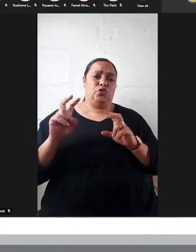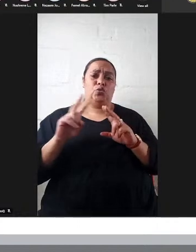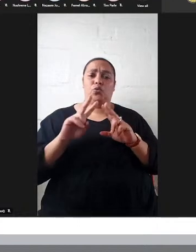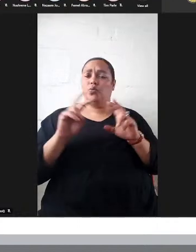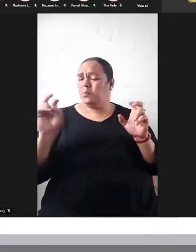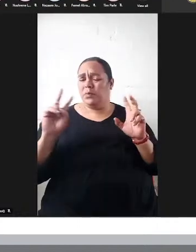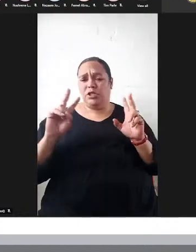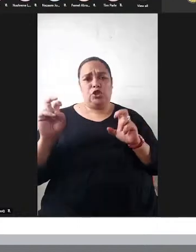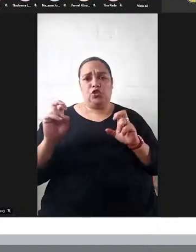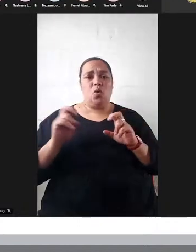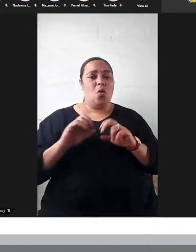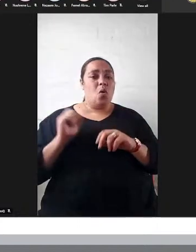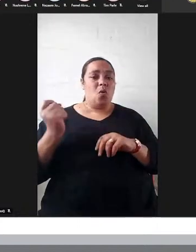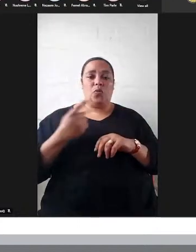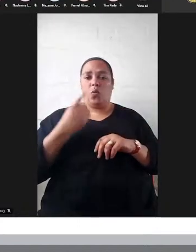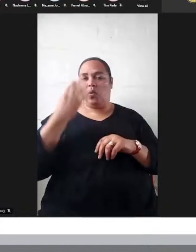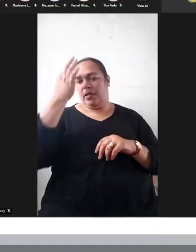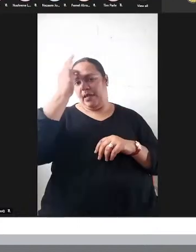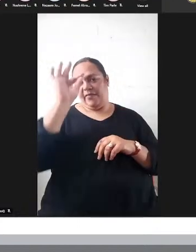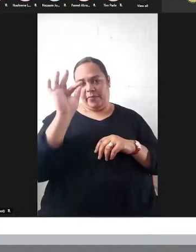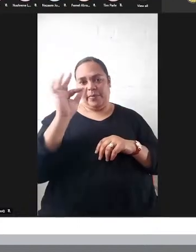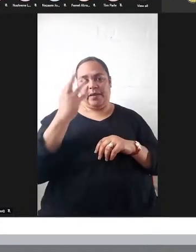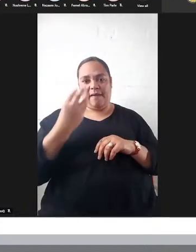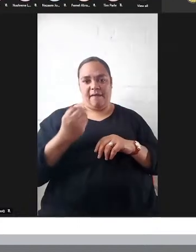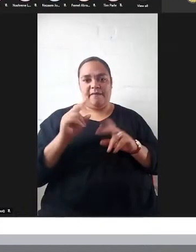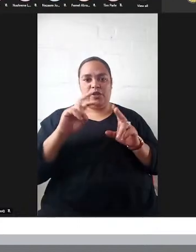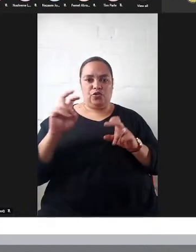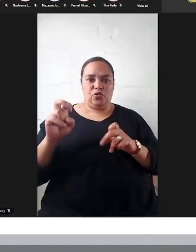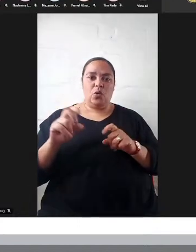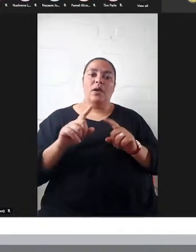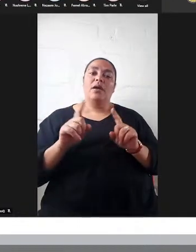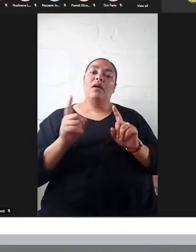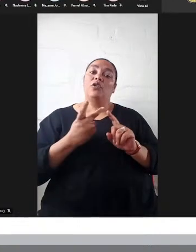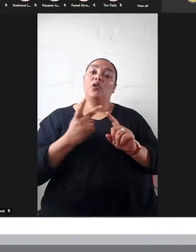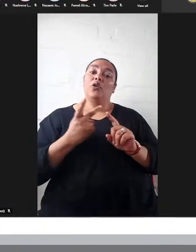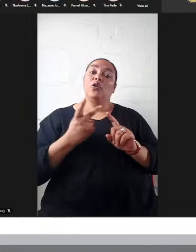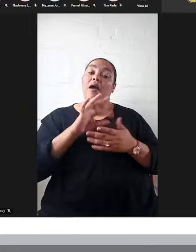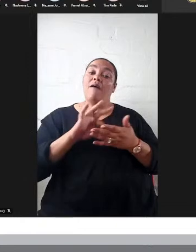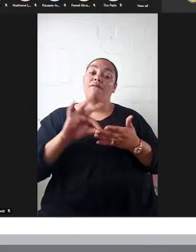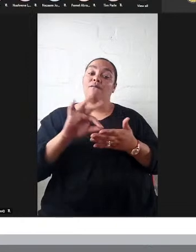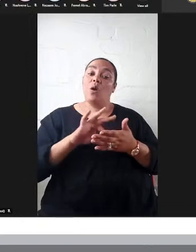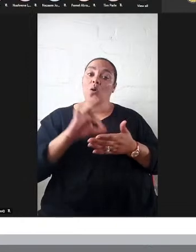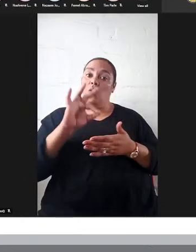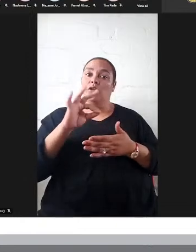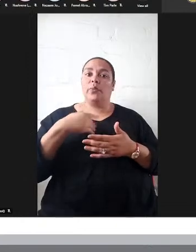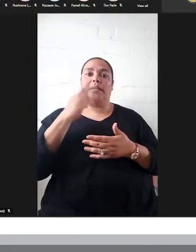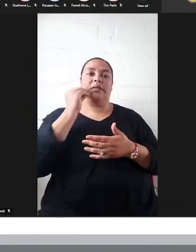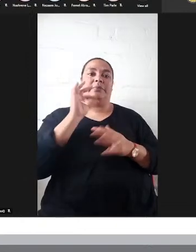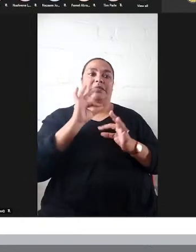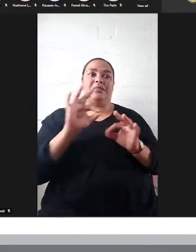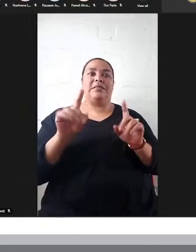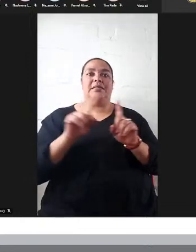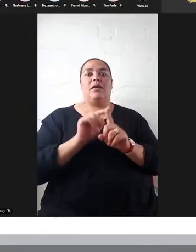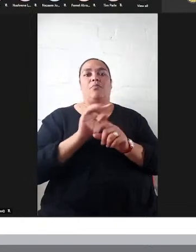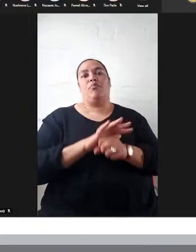whole of government. And as a vote, we experience exactly that same pressure.